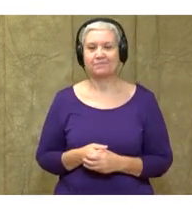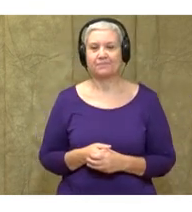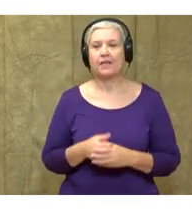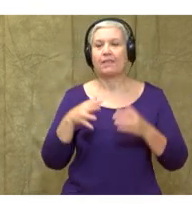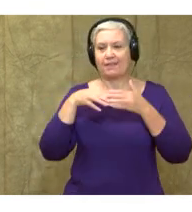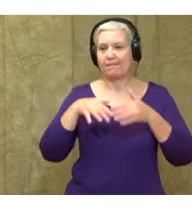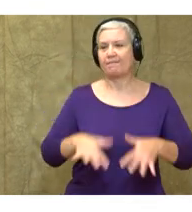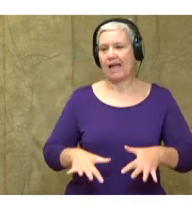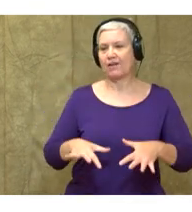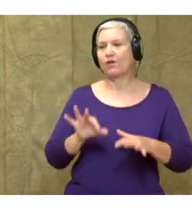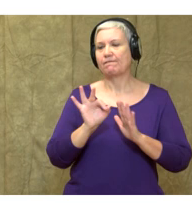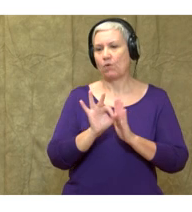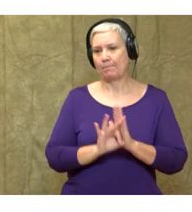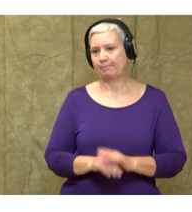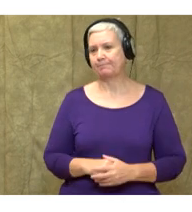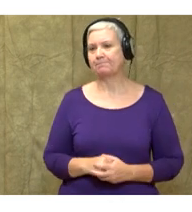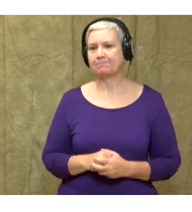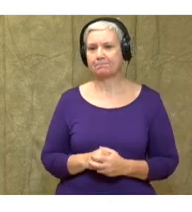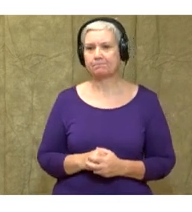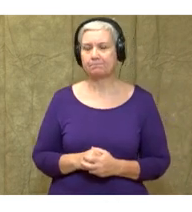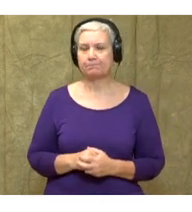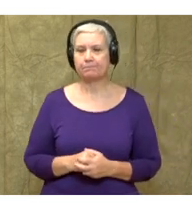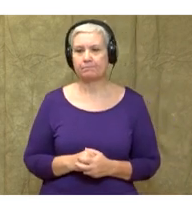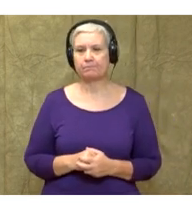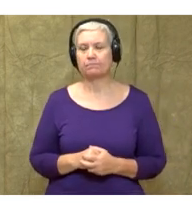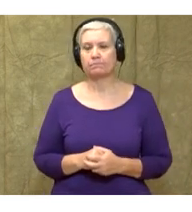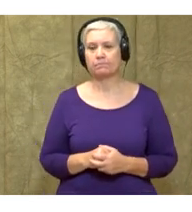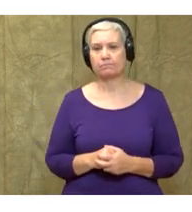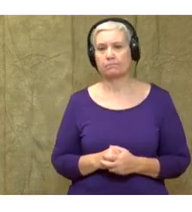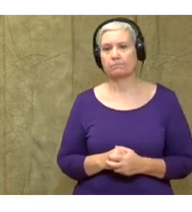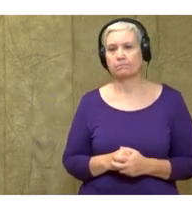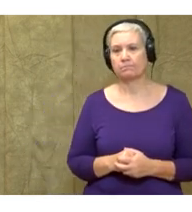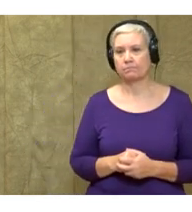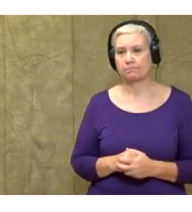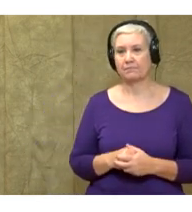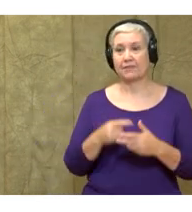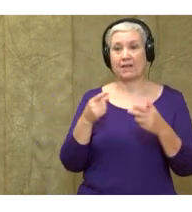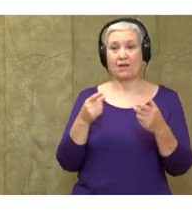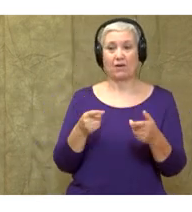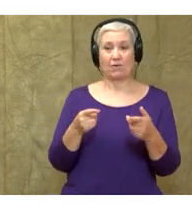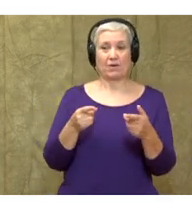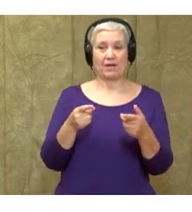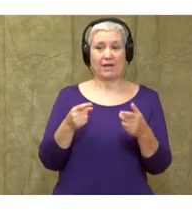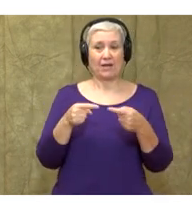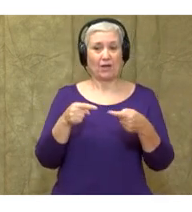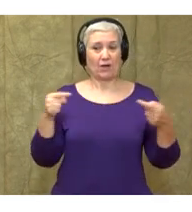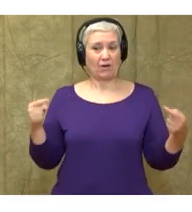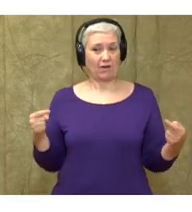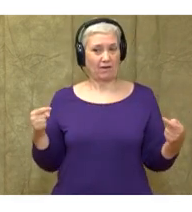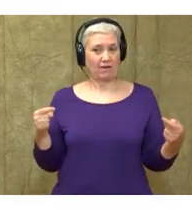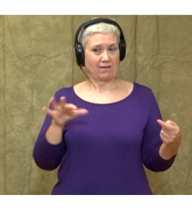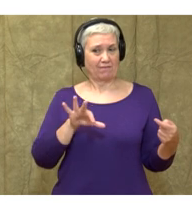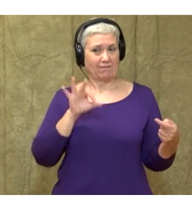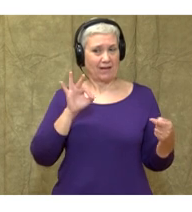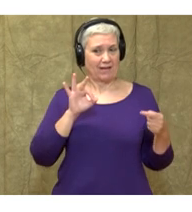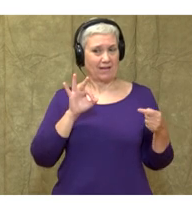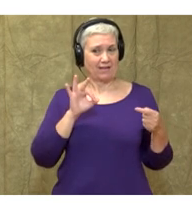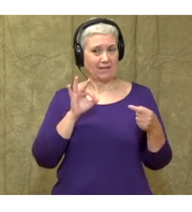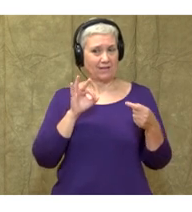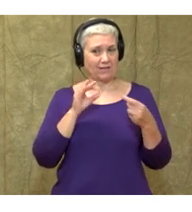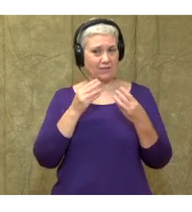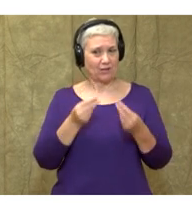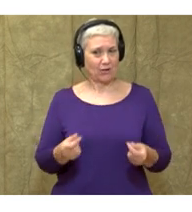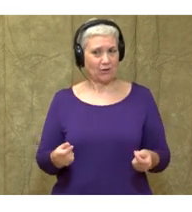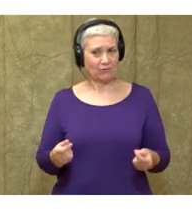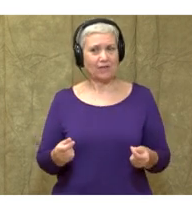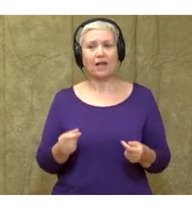form. And so, are we going to use inverse operations to find the solutions to this, or are we going to use a